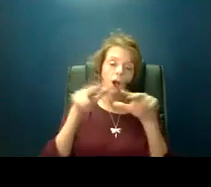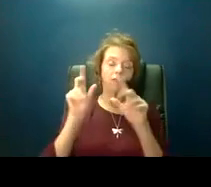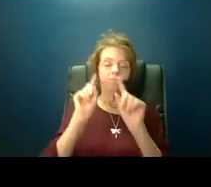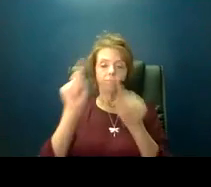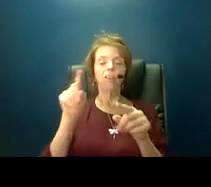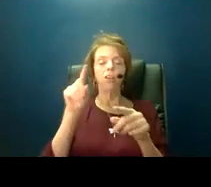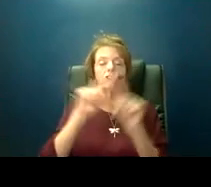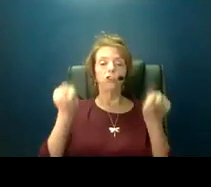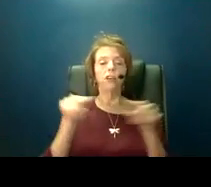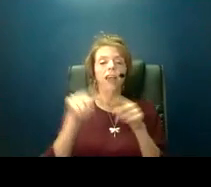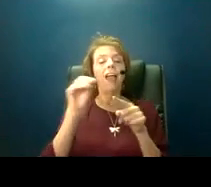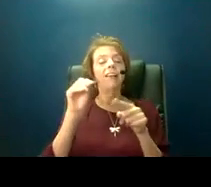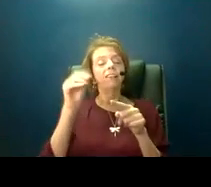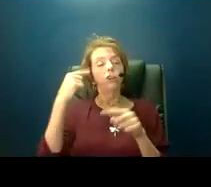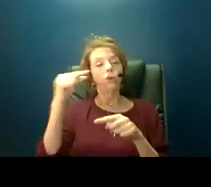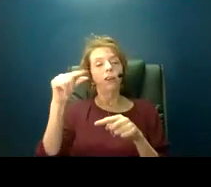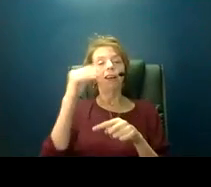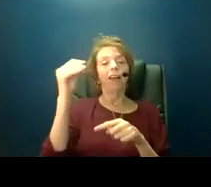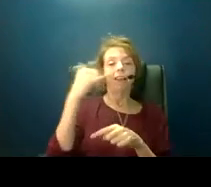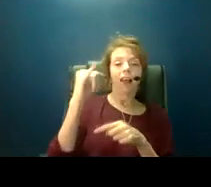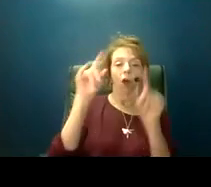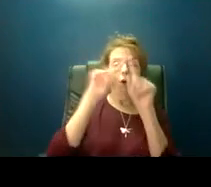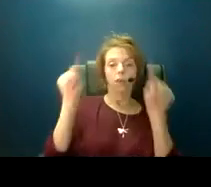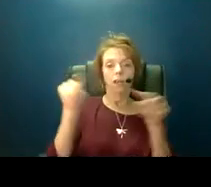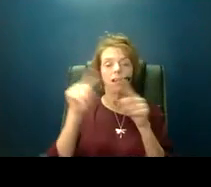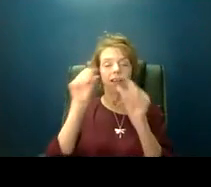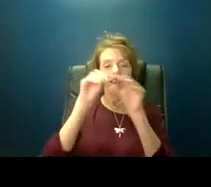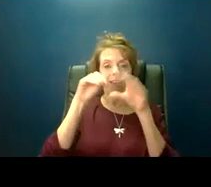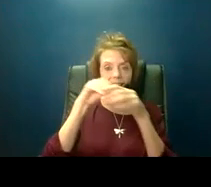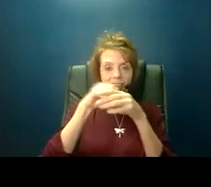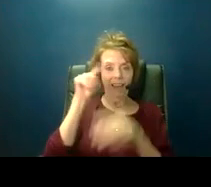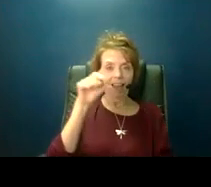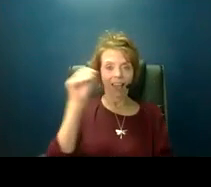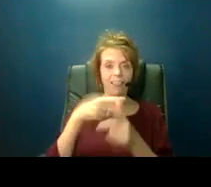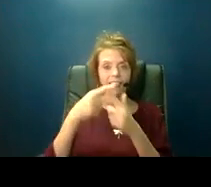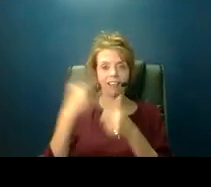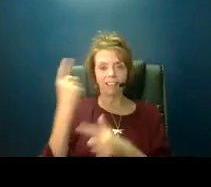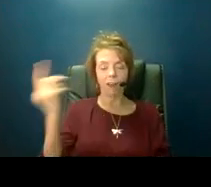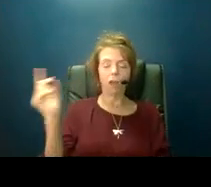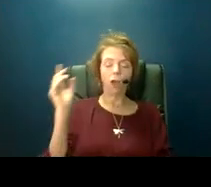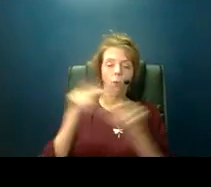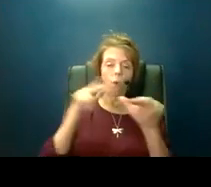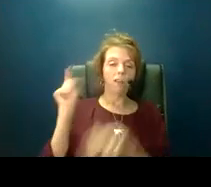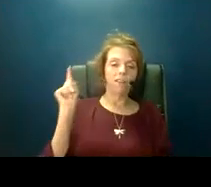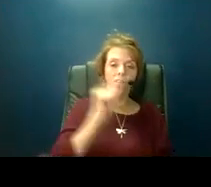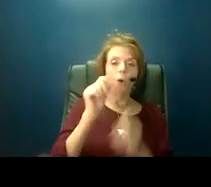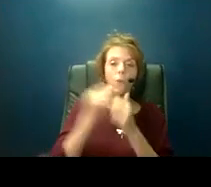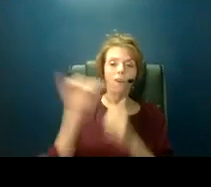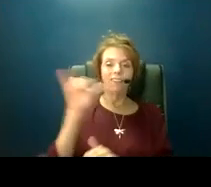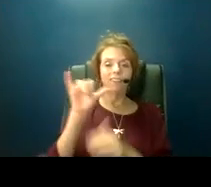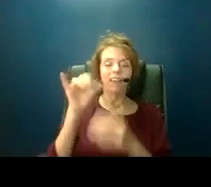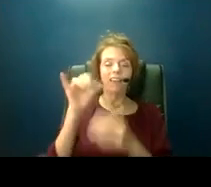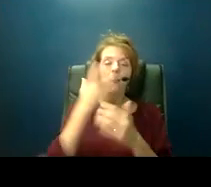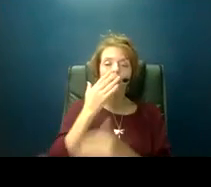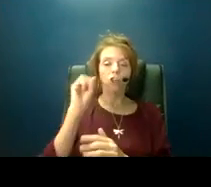there's a sign that's got a yellow-green color in the text, and then somebody walks in front of that sign with the same color shorts.